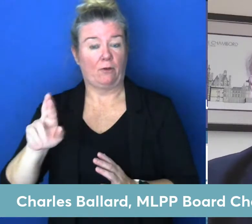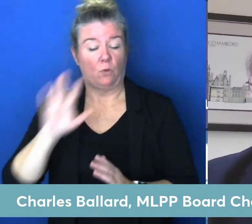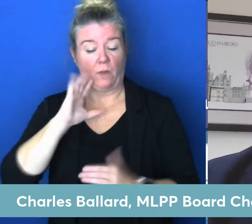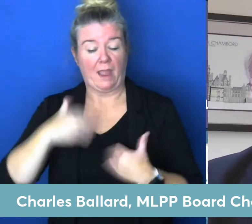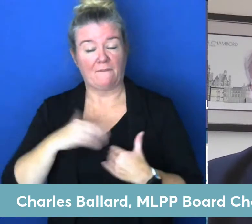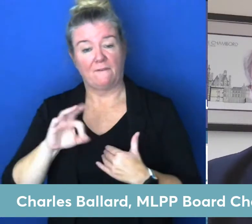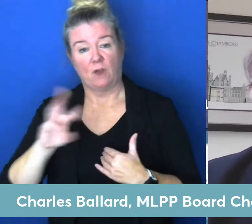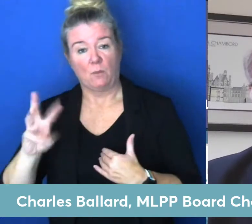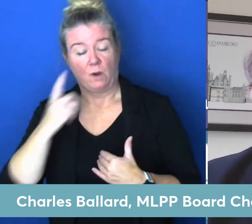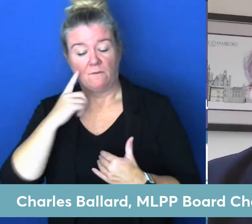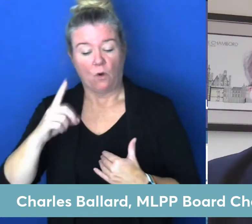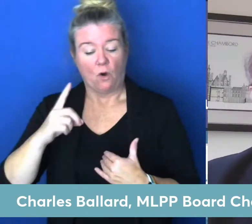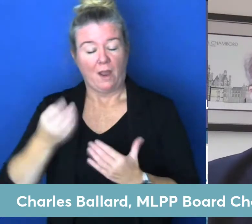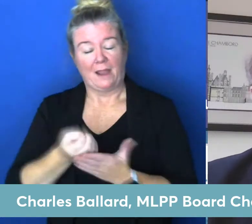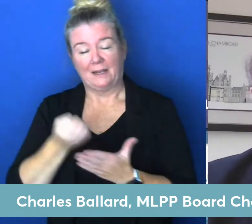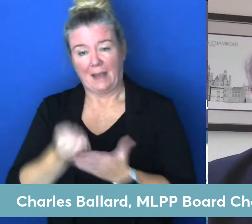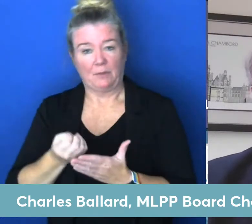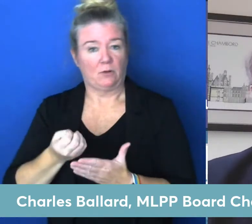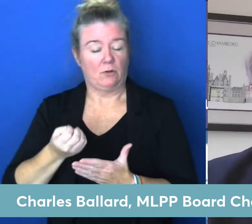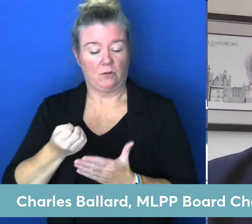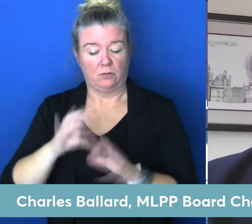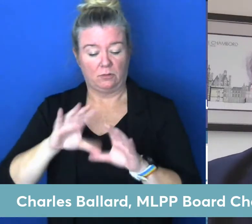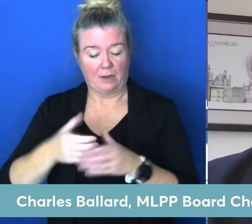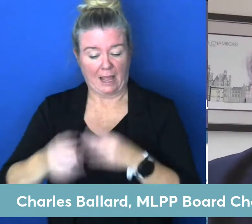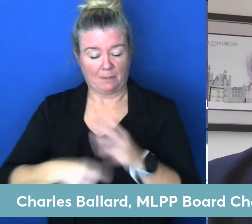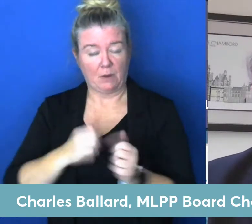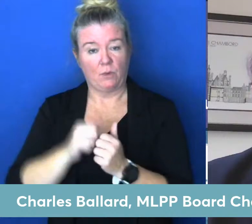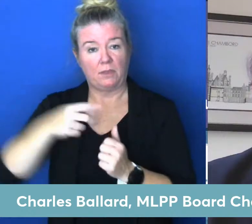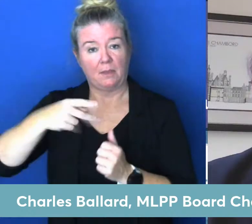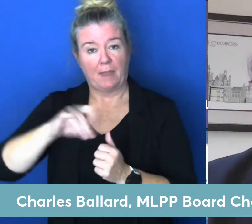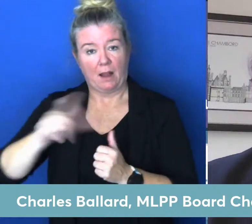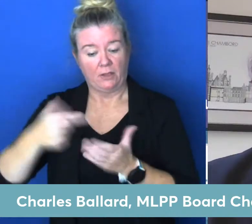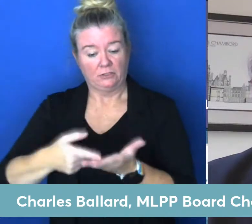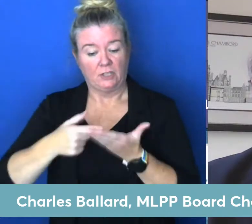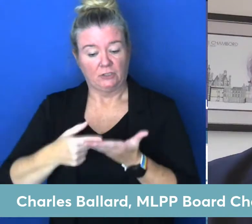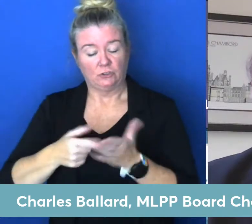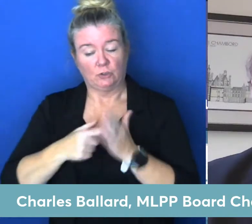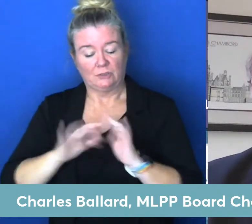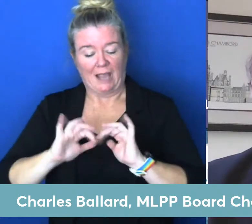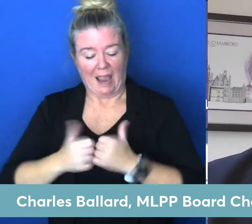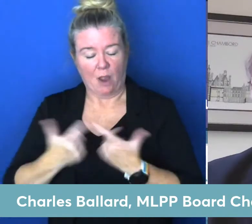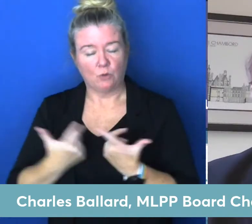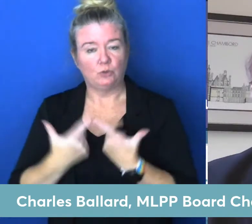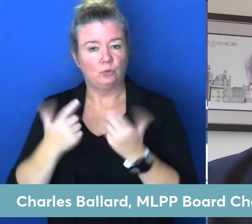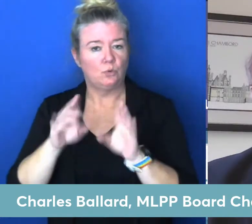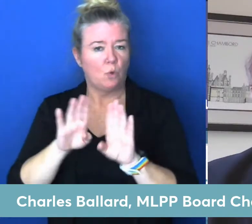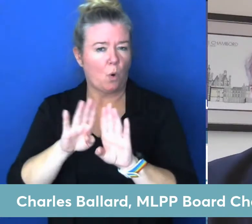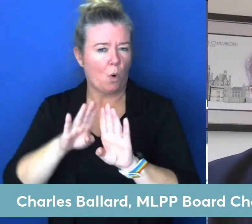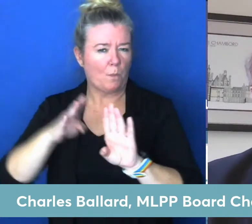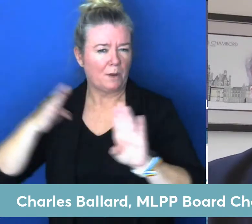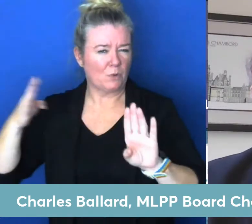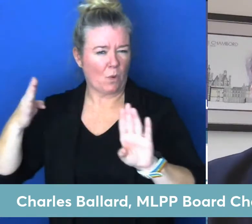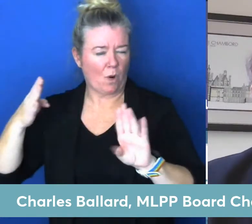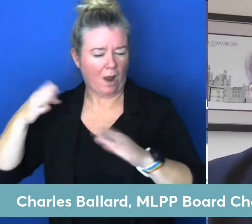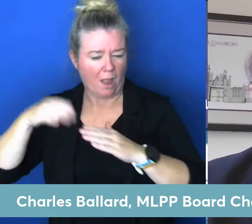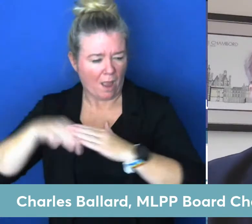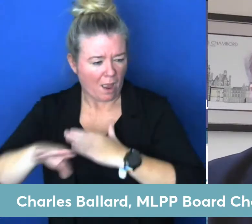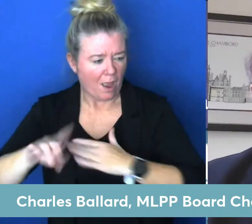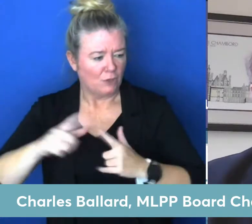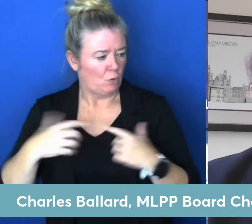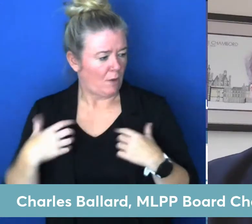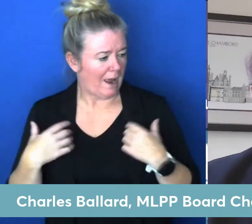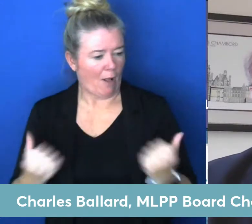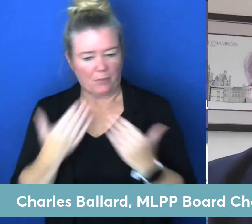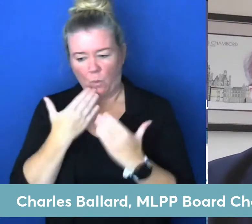for an equitable economy, and our panel discussion will show us how we can open doors to health and well-being by